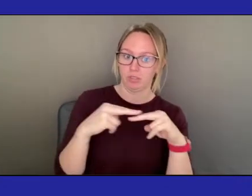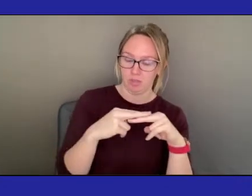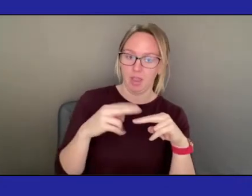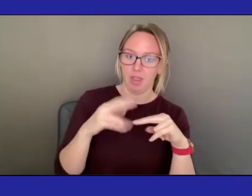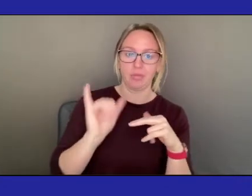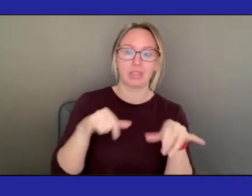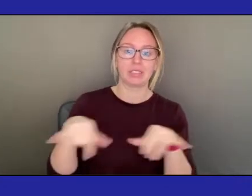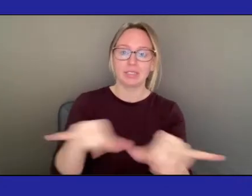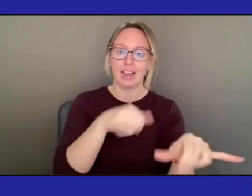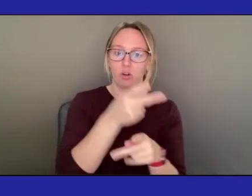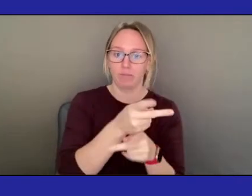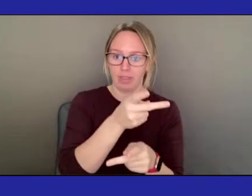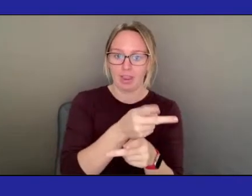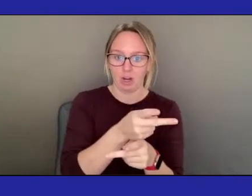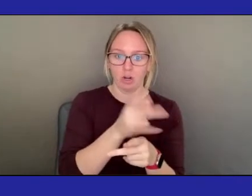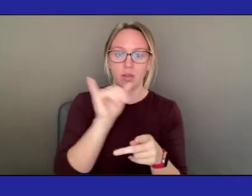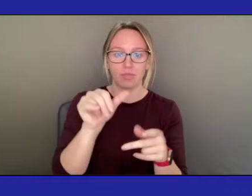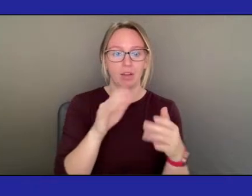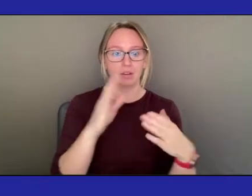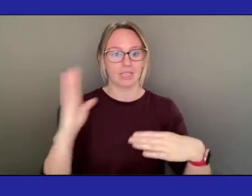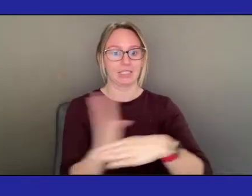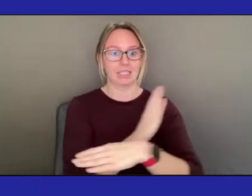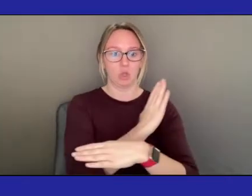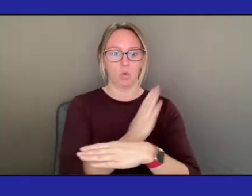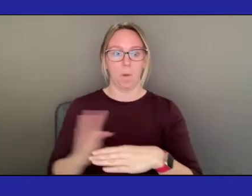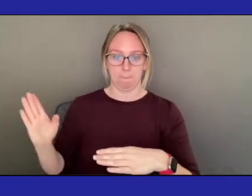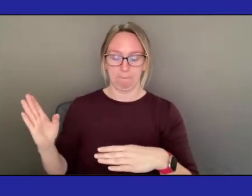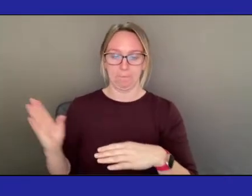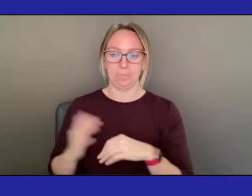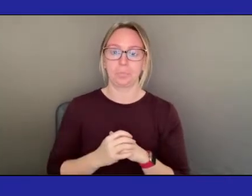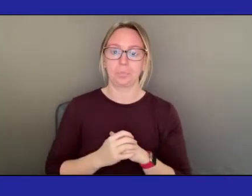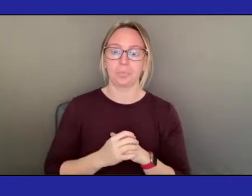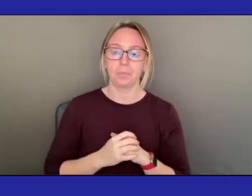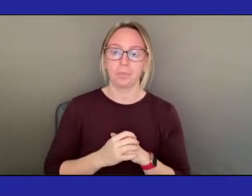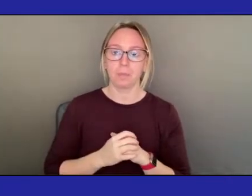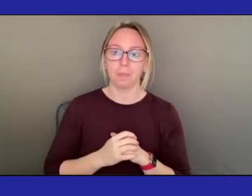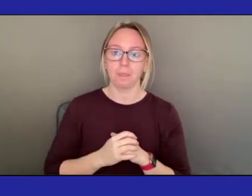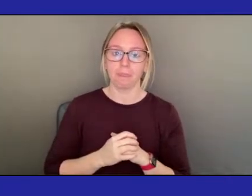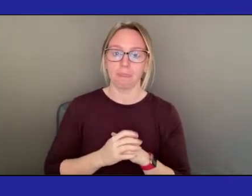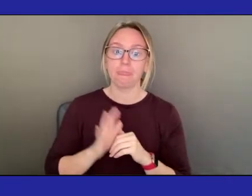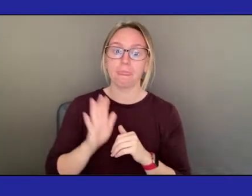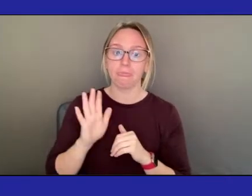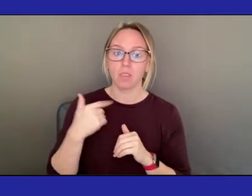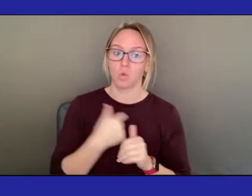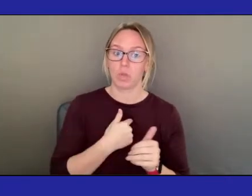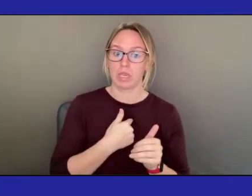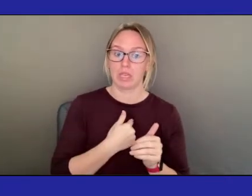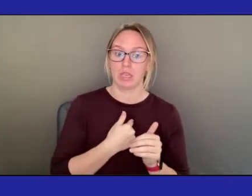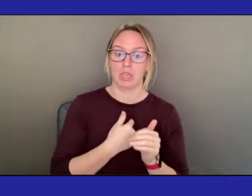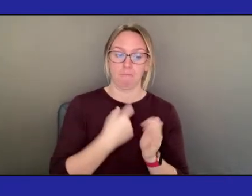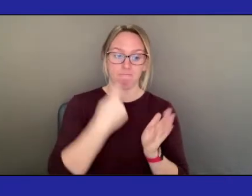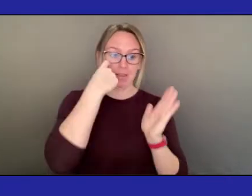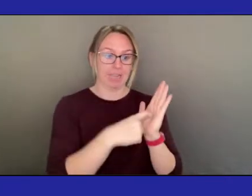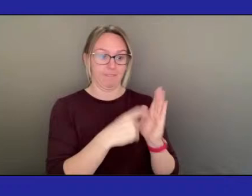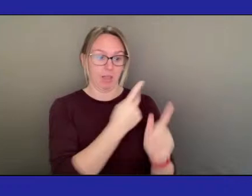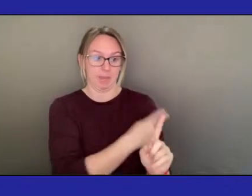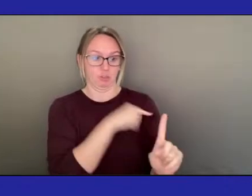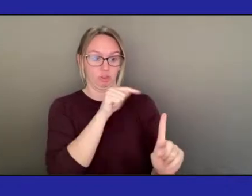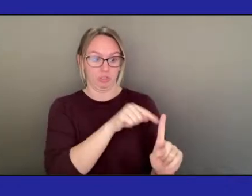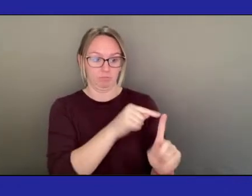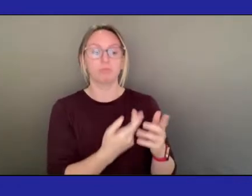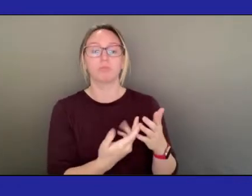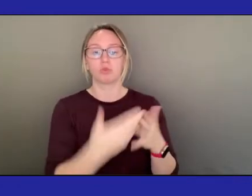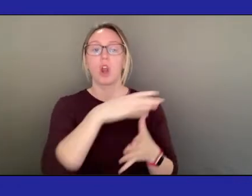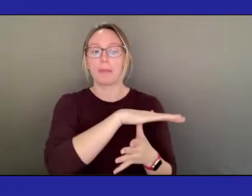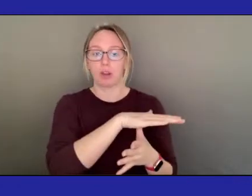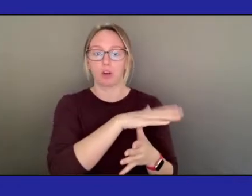that continuum, that's so we identify a patient, a primary care patient of ours